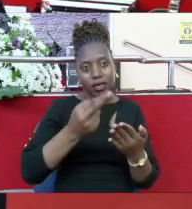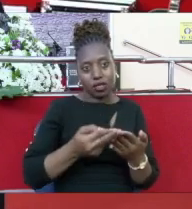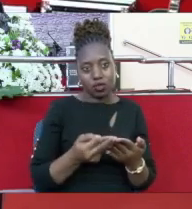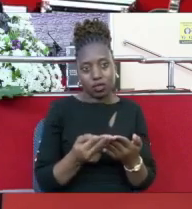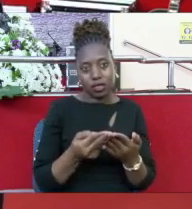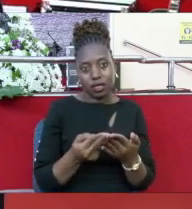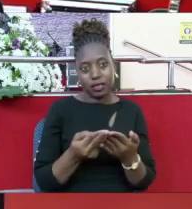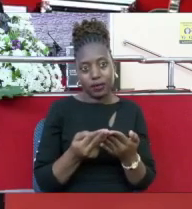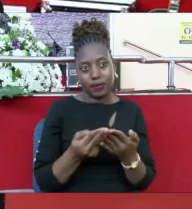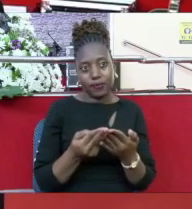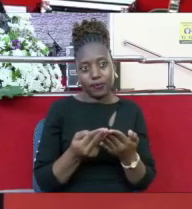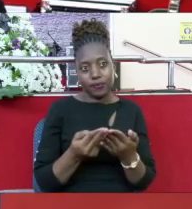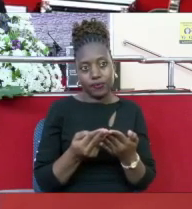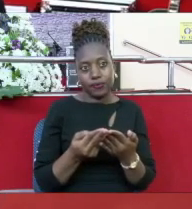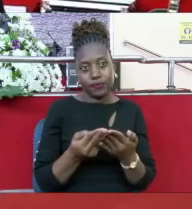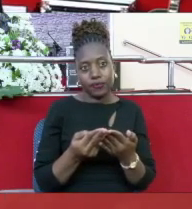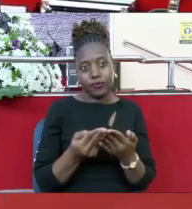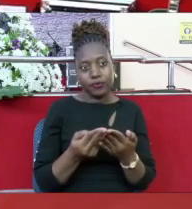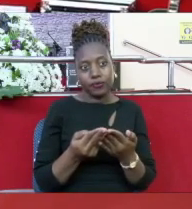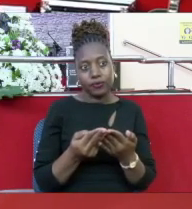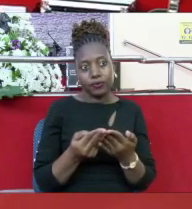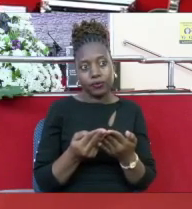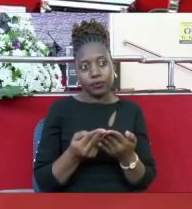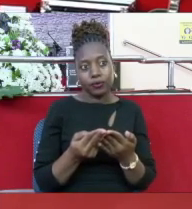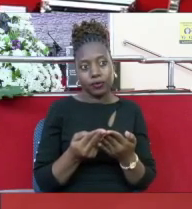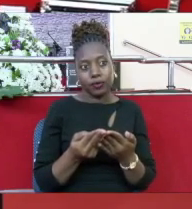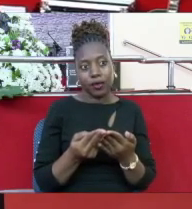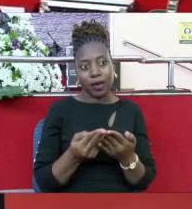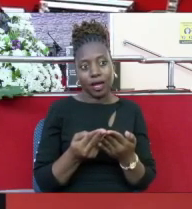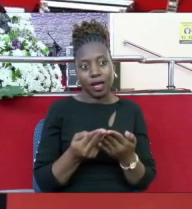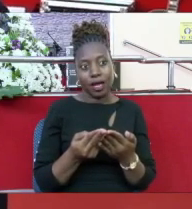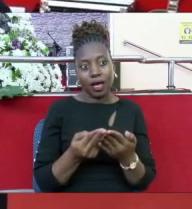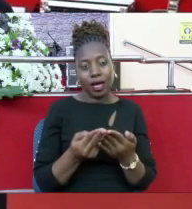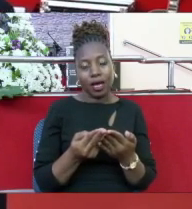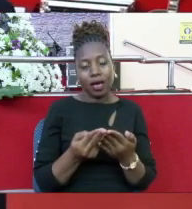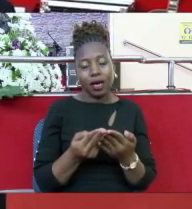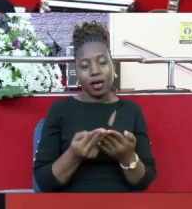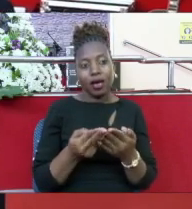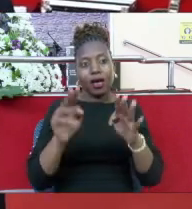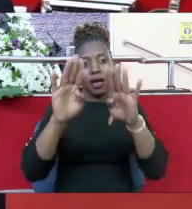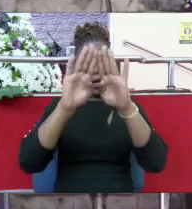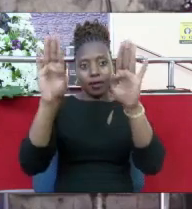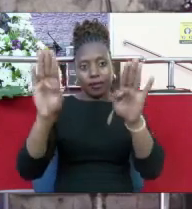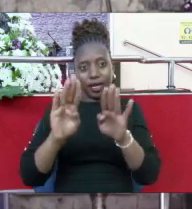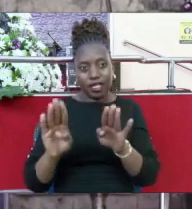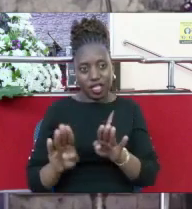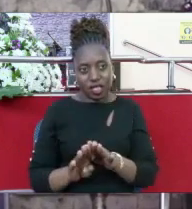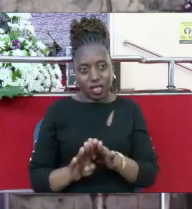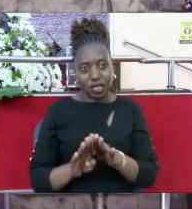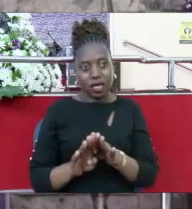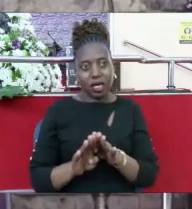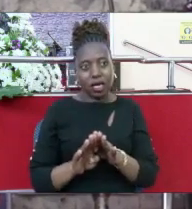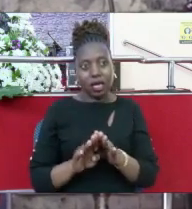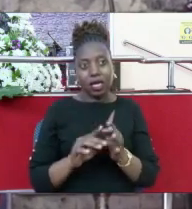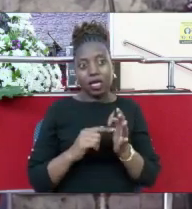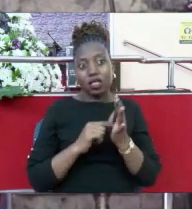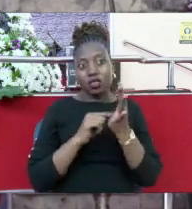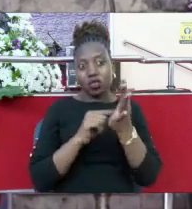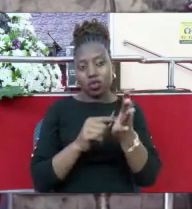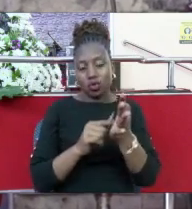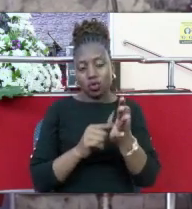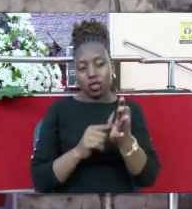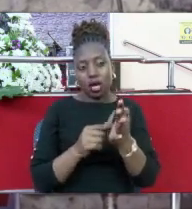anatupea vitu vyetu. But budgeting recognizes our ability to God to manage our resources.